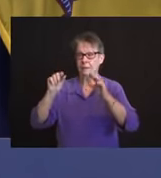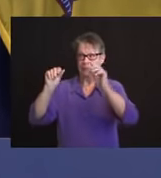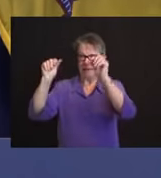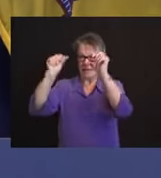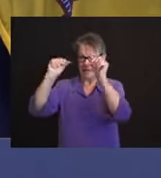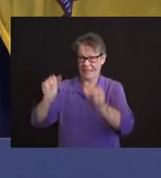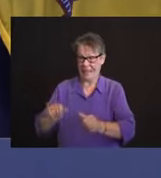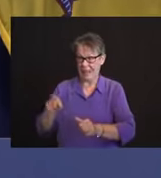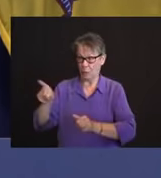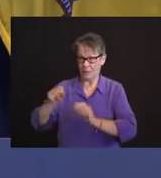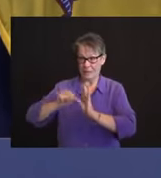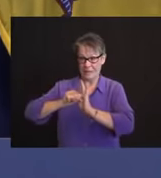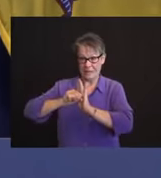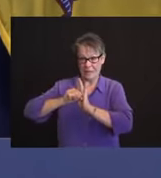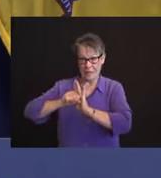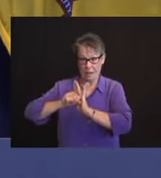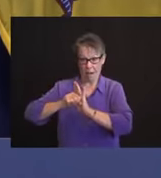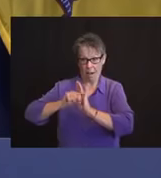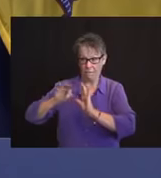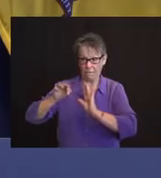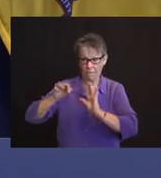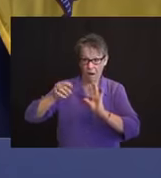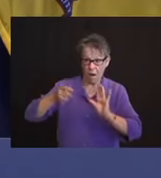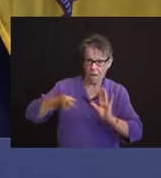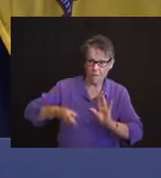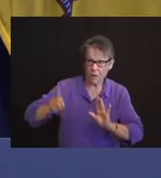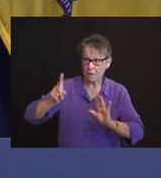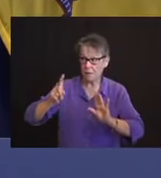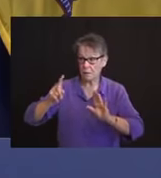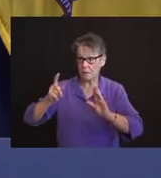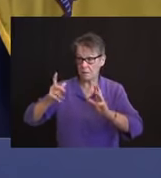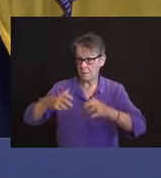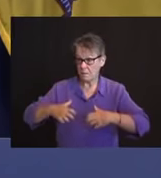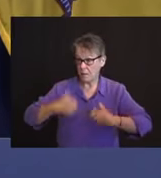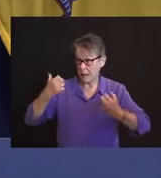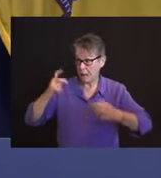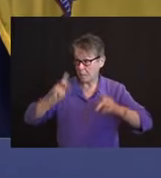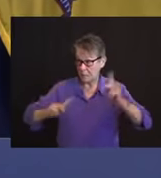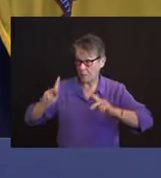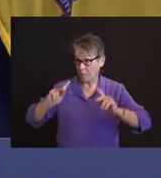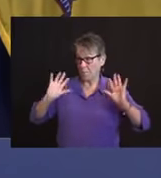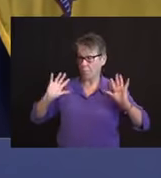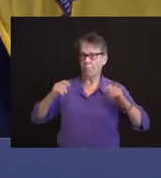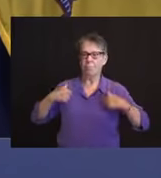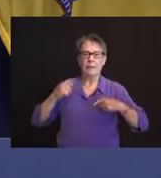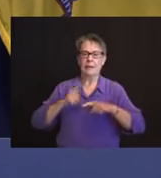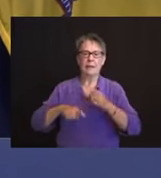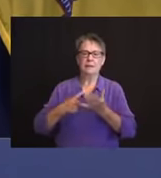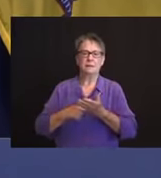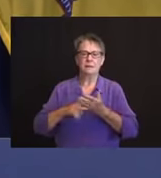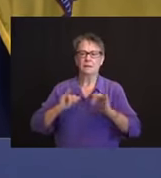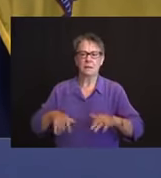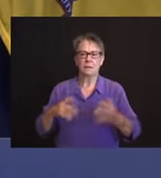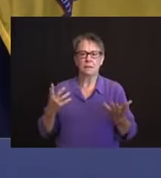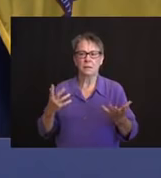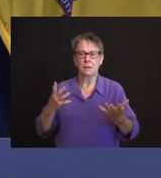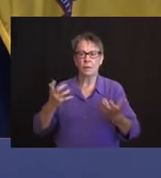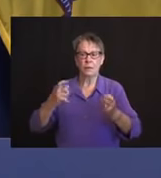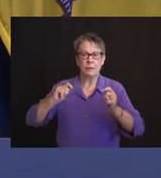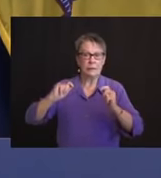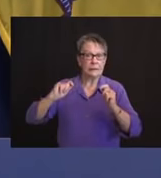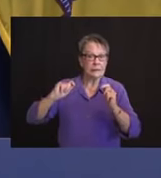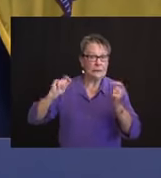we have to have a reckoning with that. So it seems to me there's a way still to be able to do both. And I would